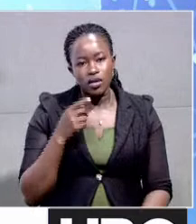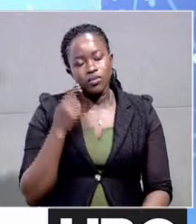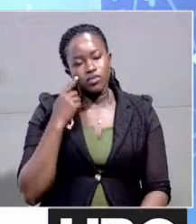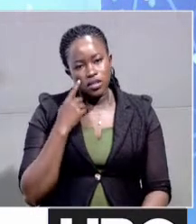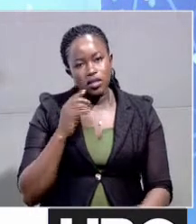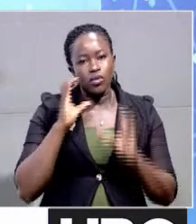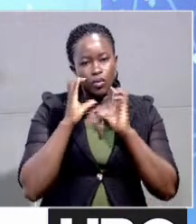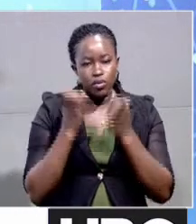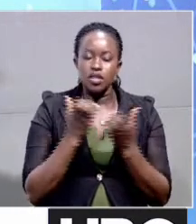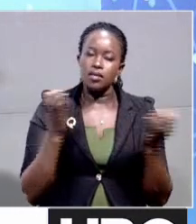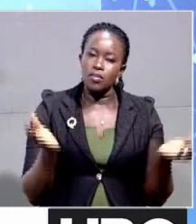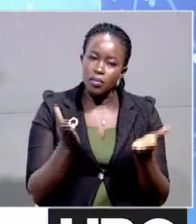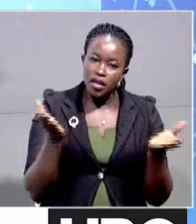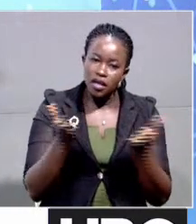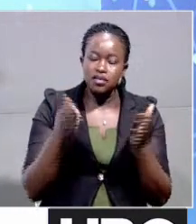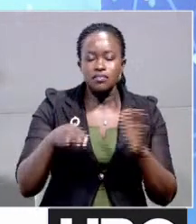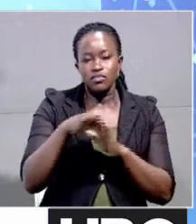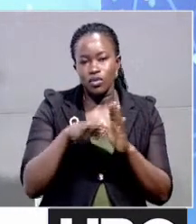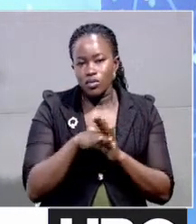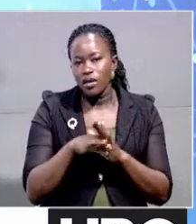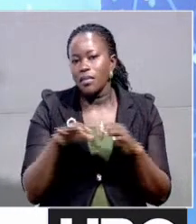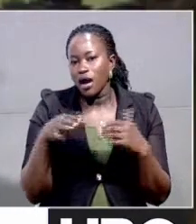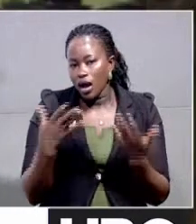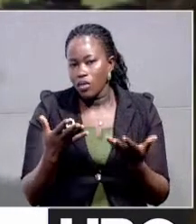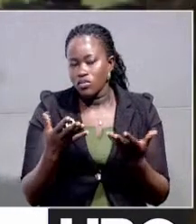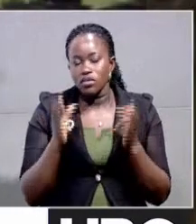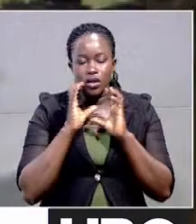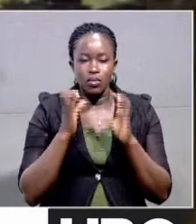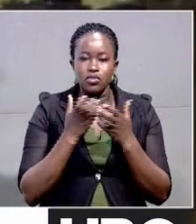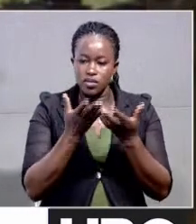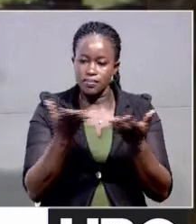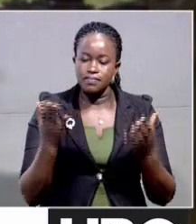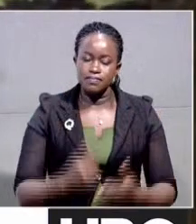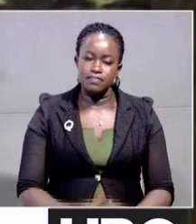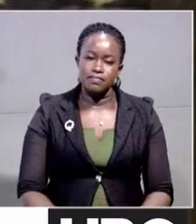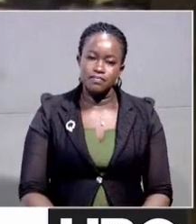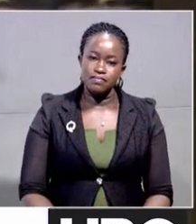community mobilization and filed the following story.